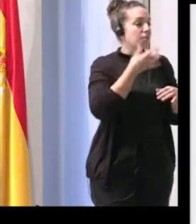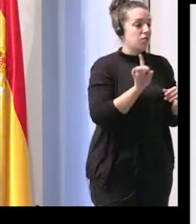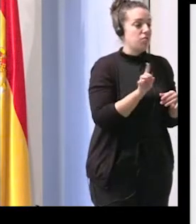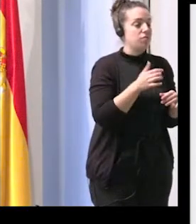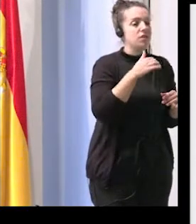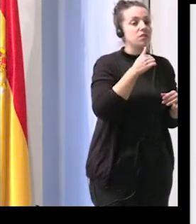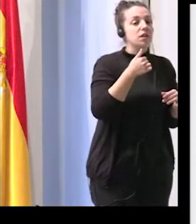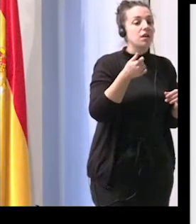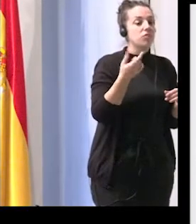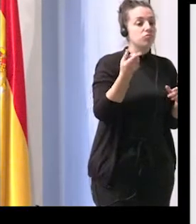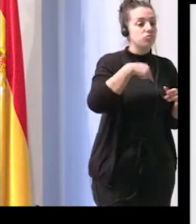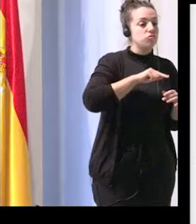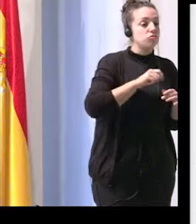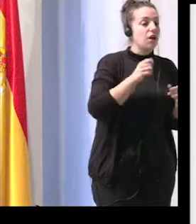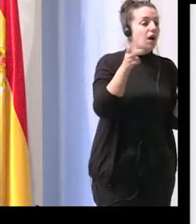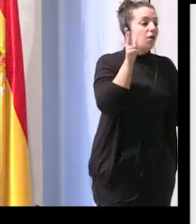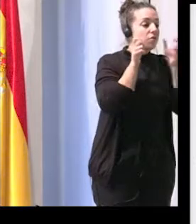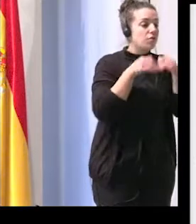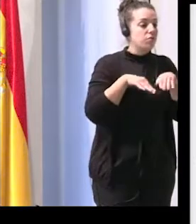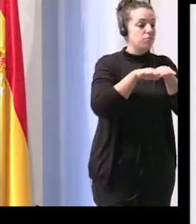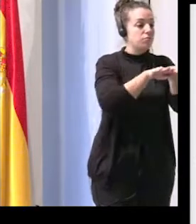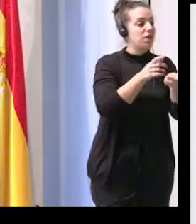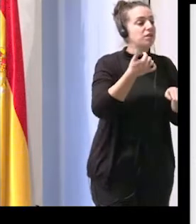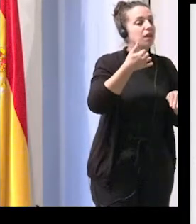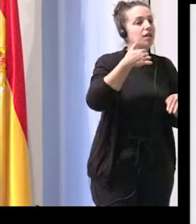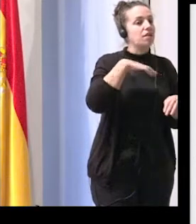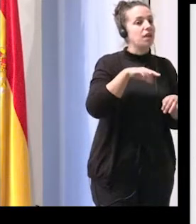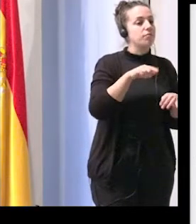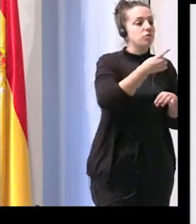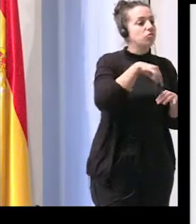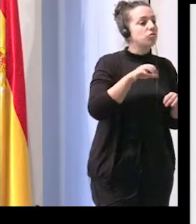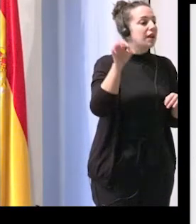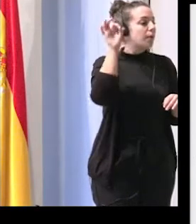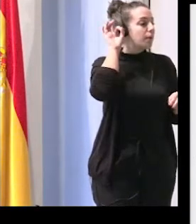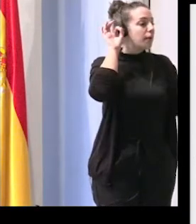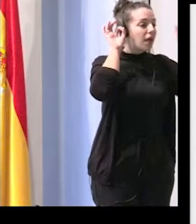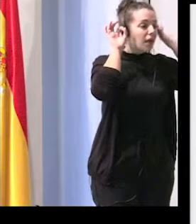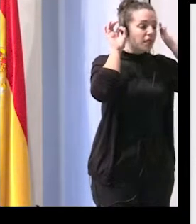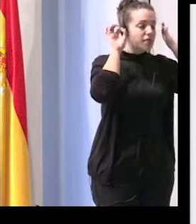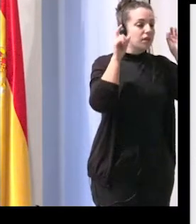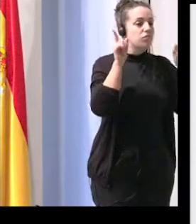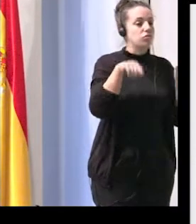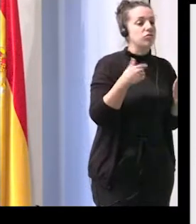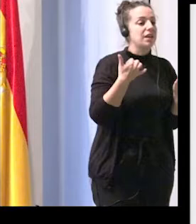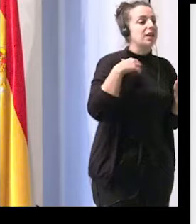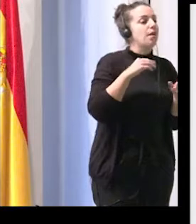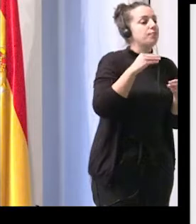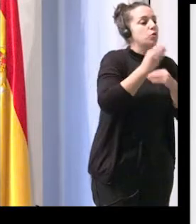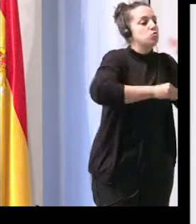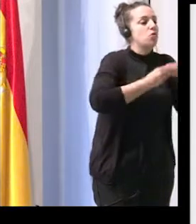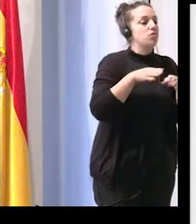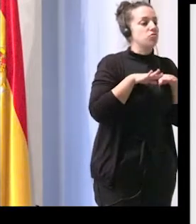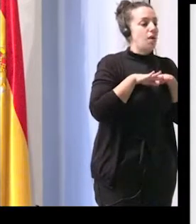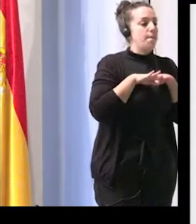to also implant these children. These become what we know as the bimodal users. I'm going to show you just a